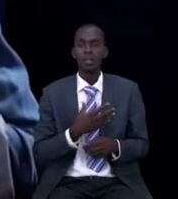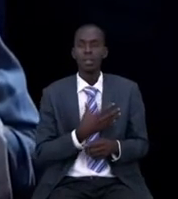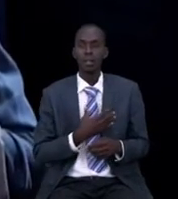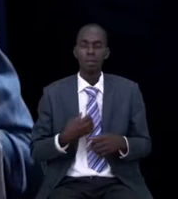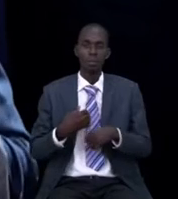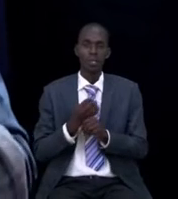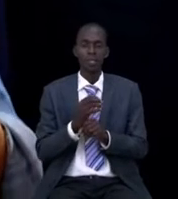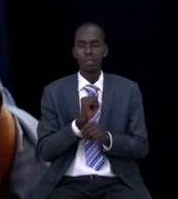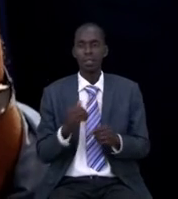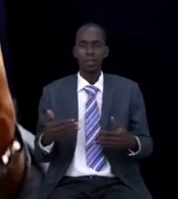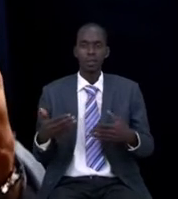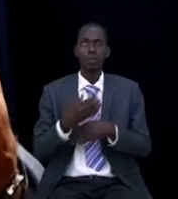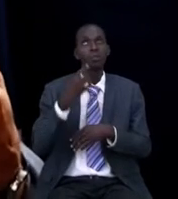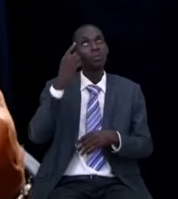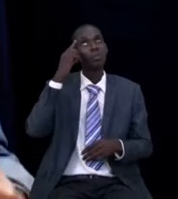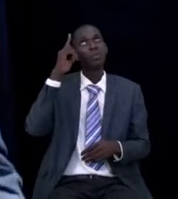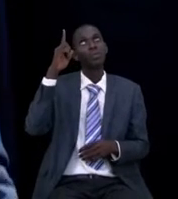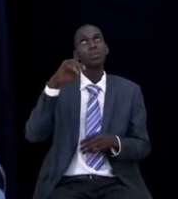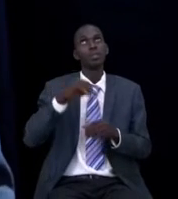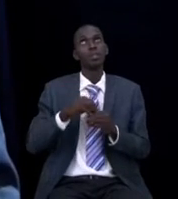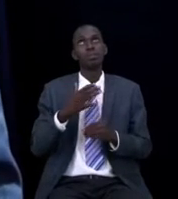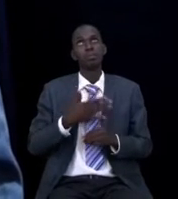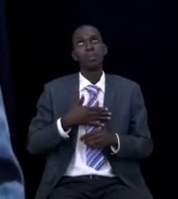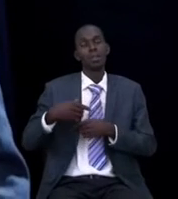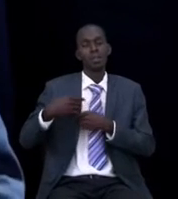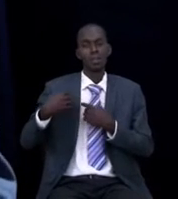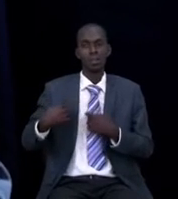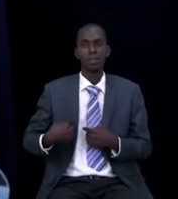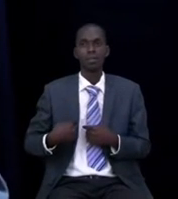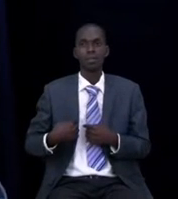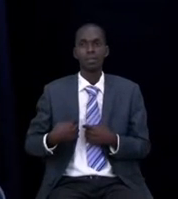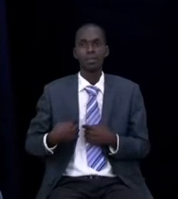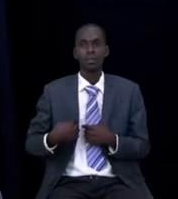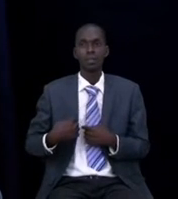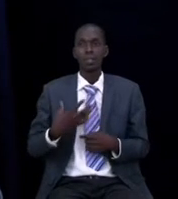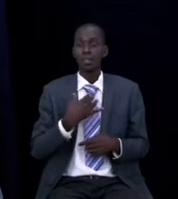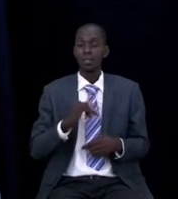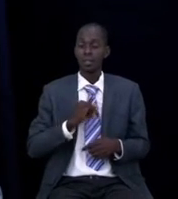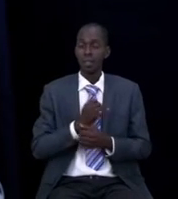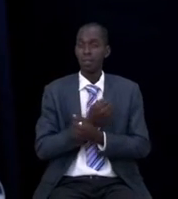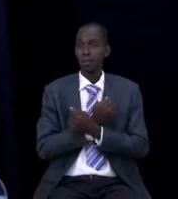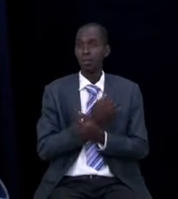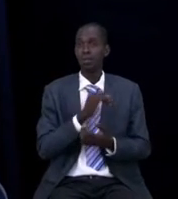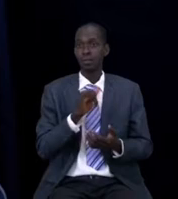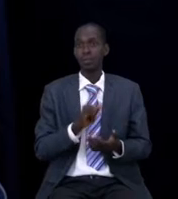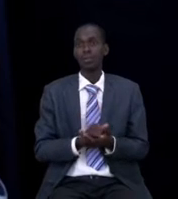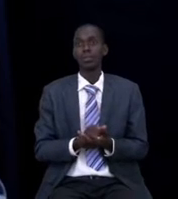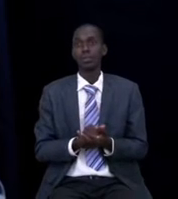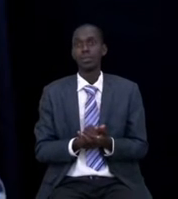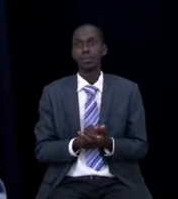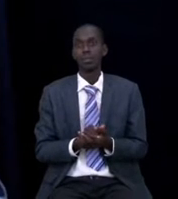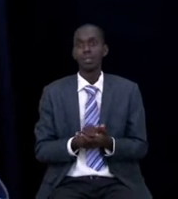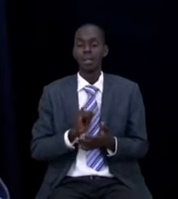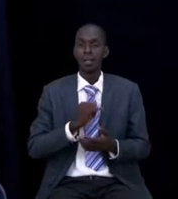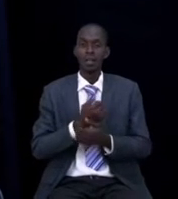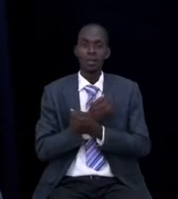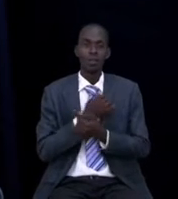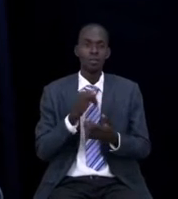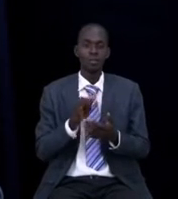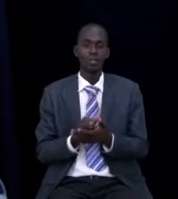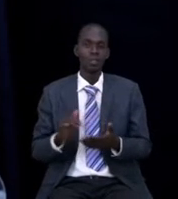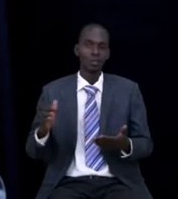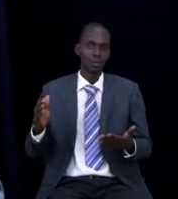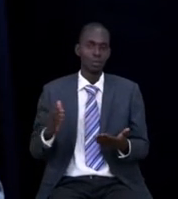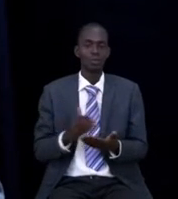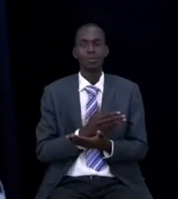room for you in my heart. And I love, speaking of heart, I love that song that we just sang